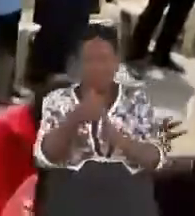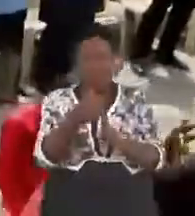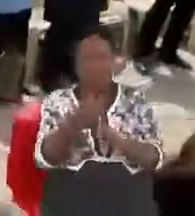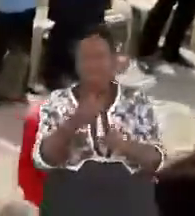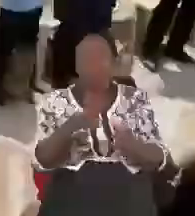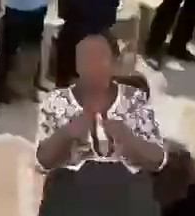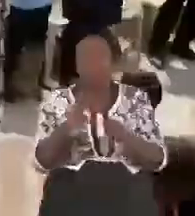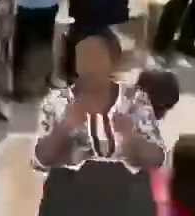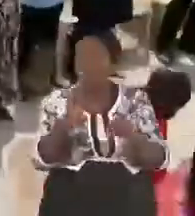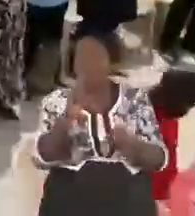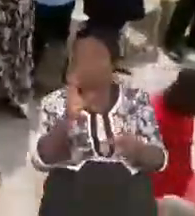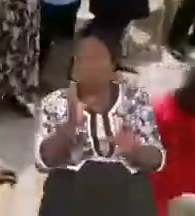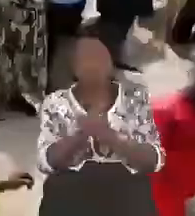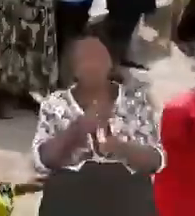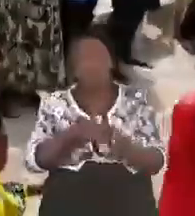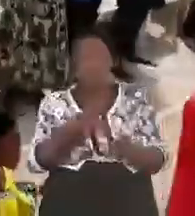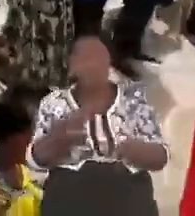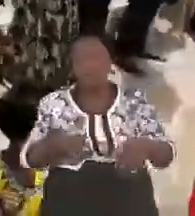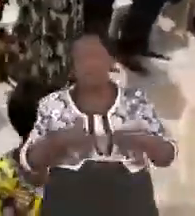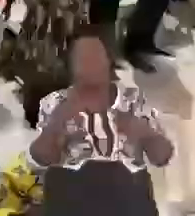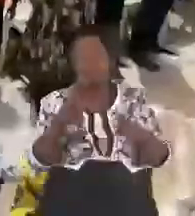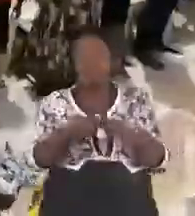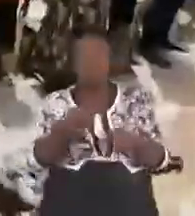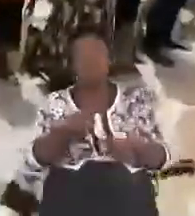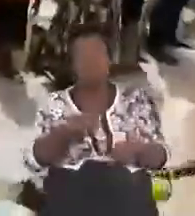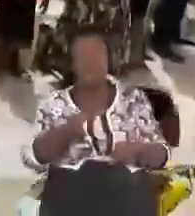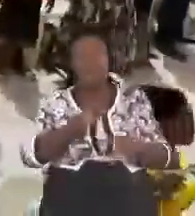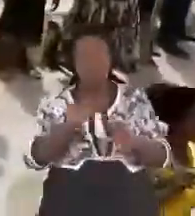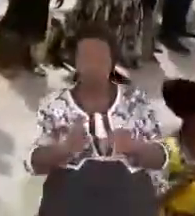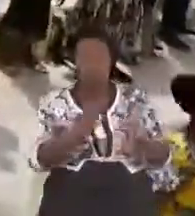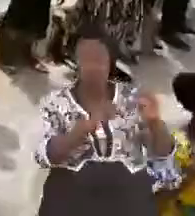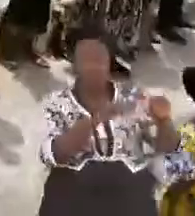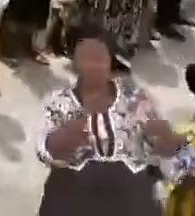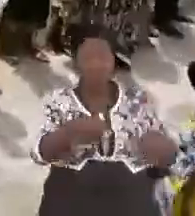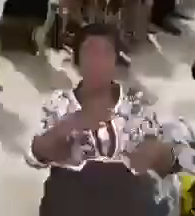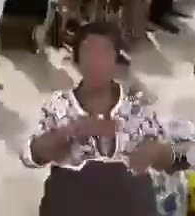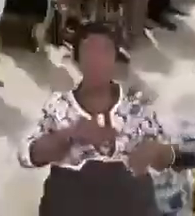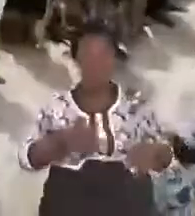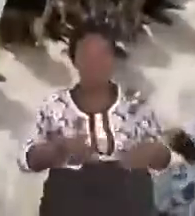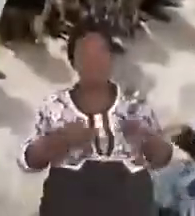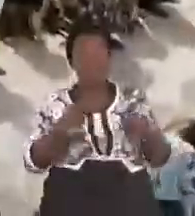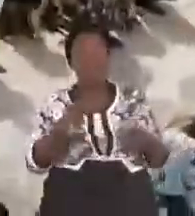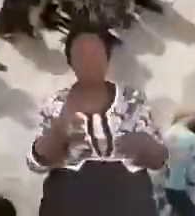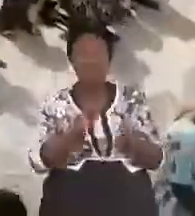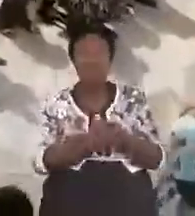me. I laid down my life so you can be saved.